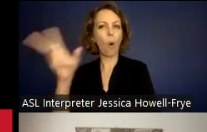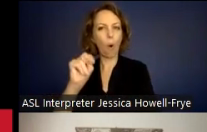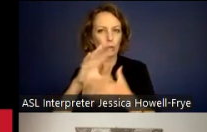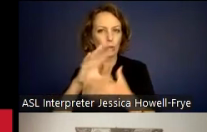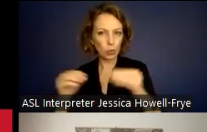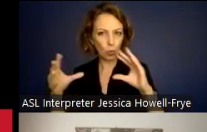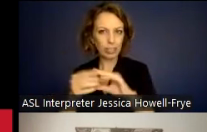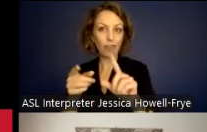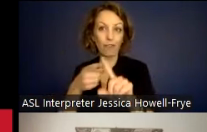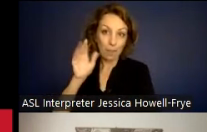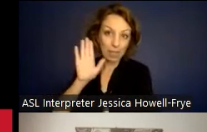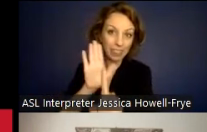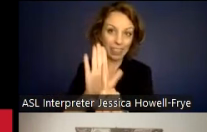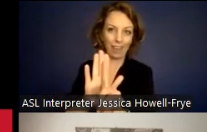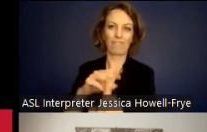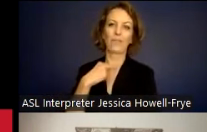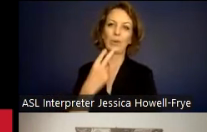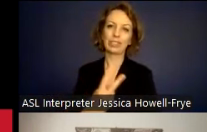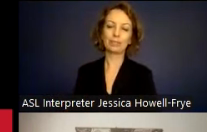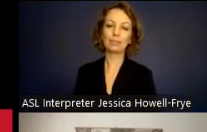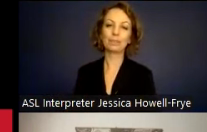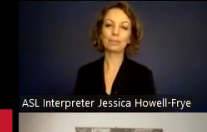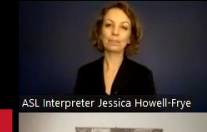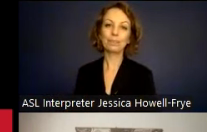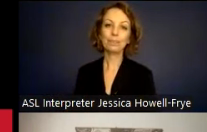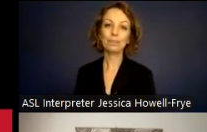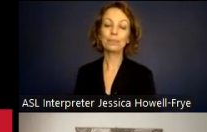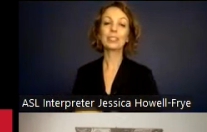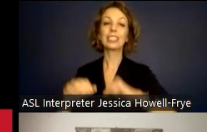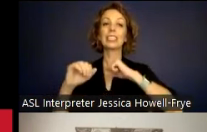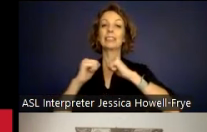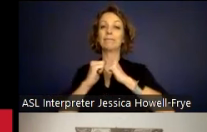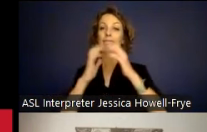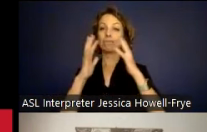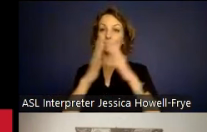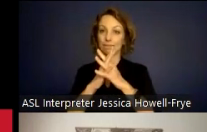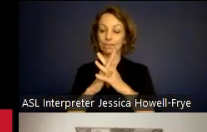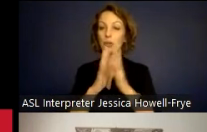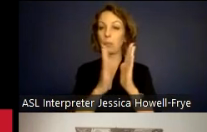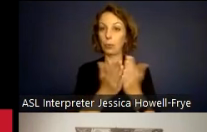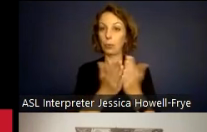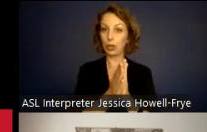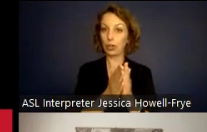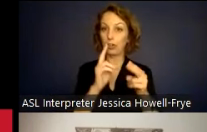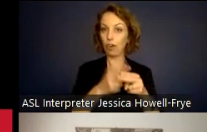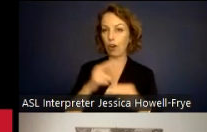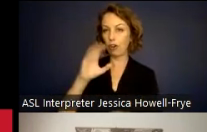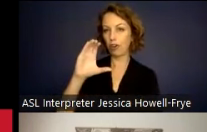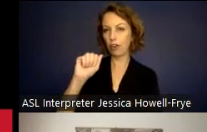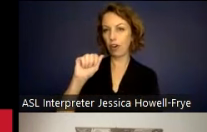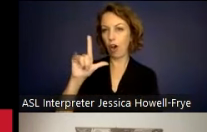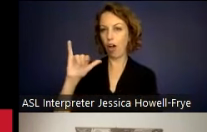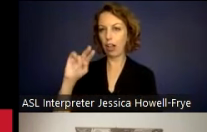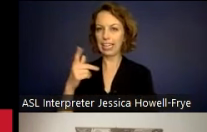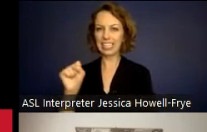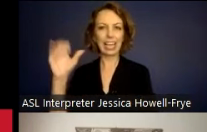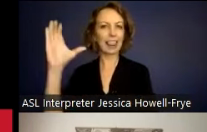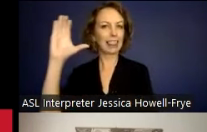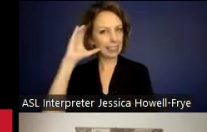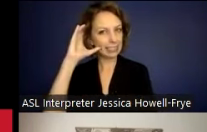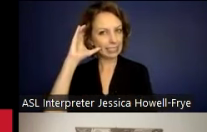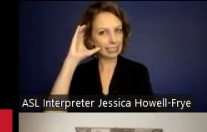own voices. And as Dave Isay, the founder of StoryCorps, wrote in his book, Callings, listening has always been at the heart of